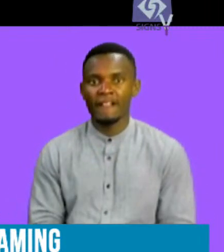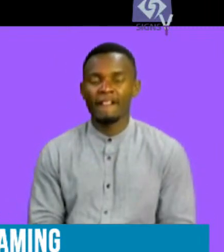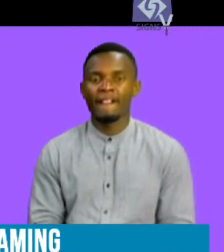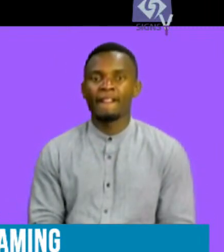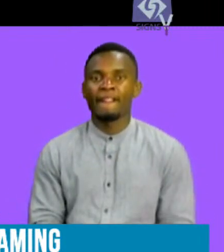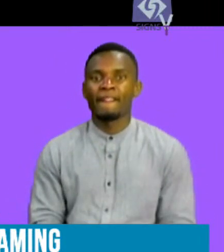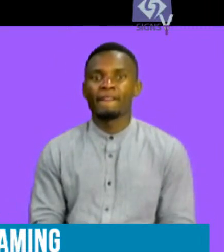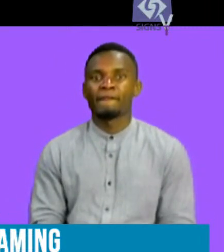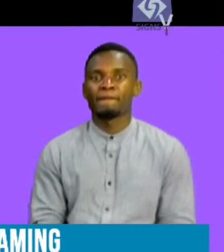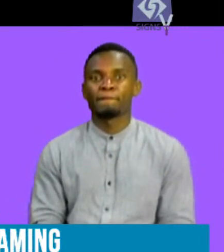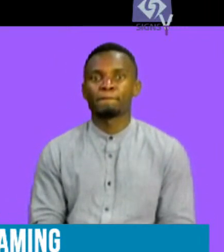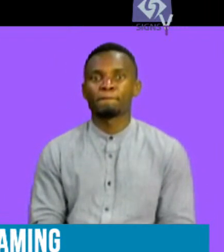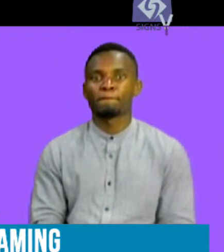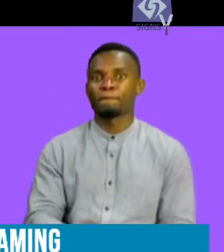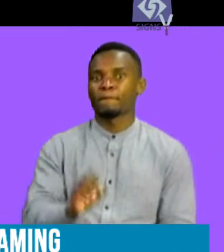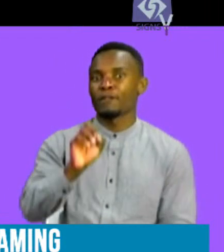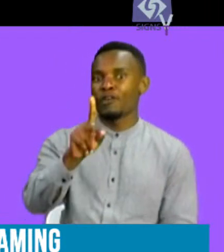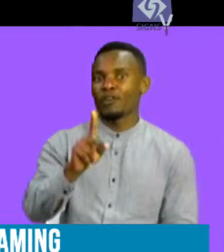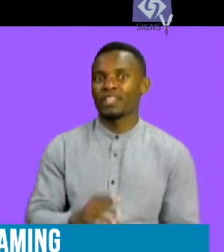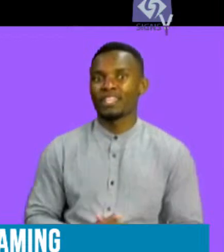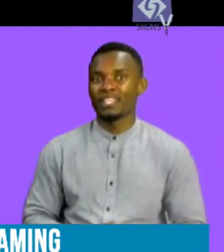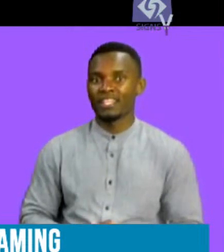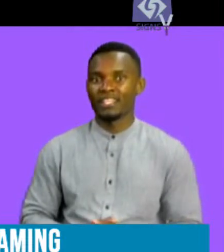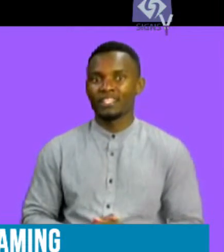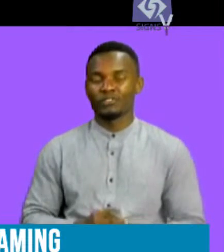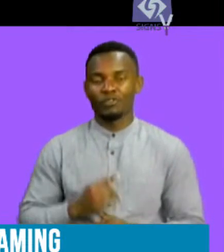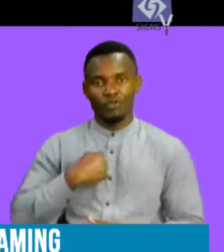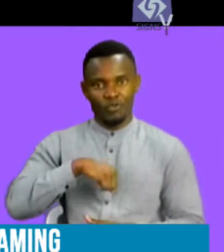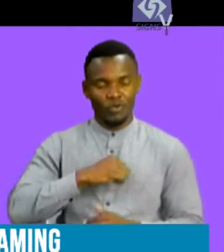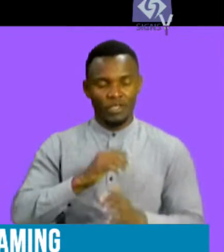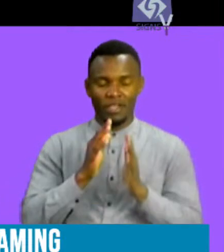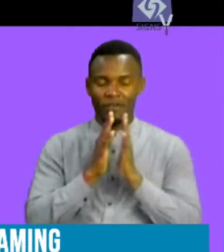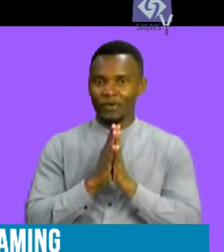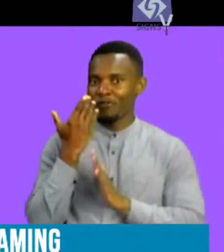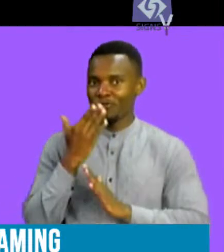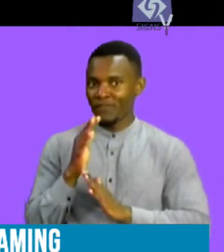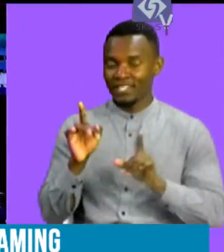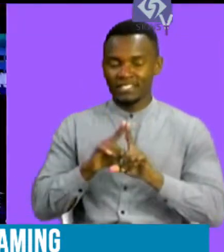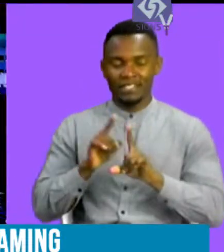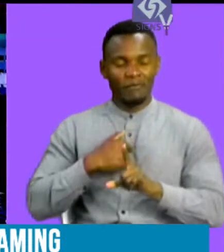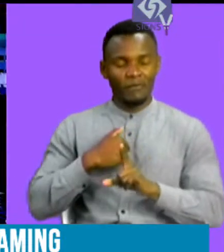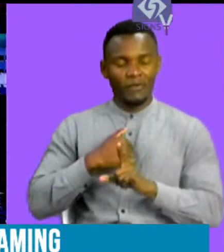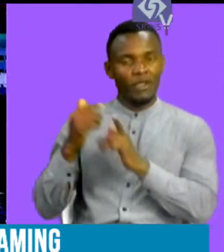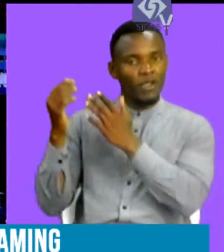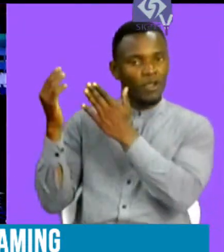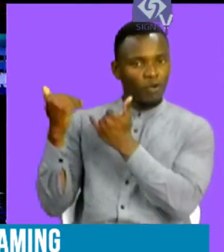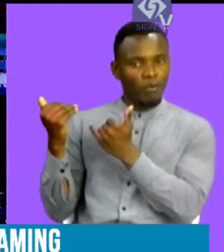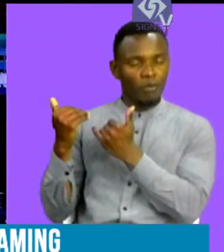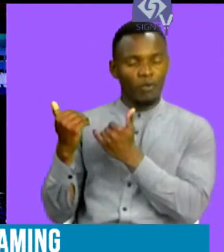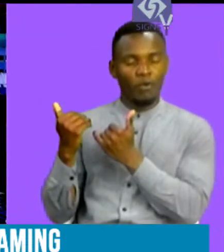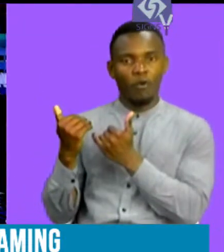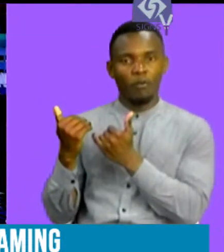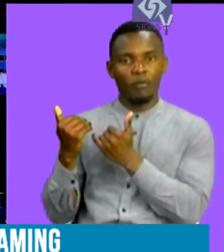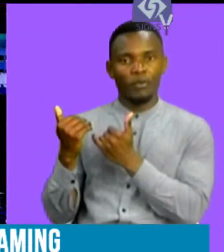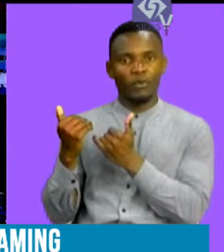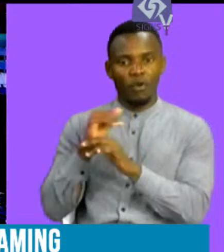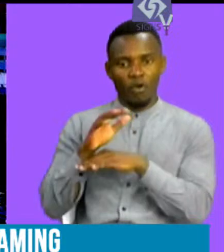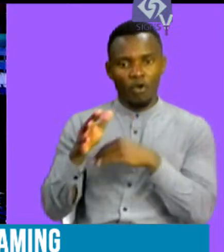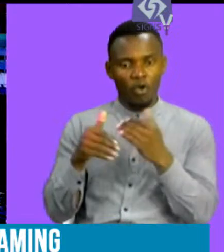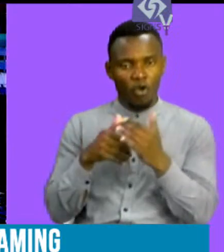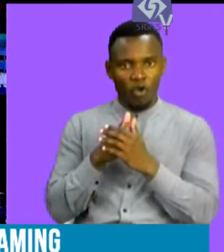right. And I think these are our prayers that we have already put forth, and we hope that they will